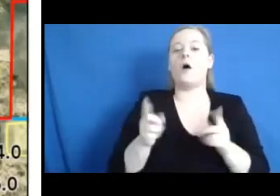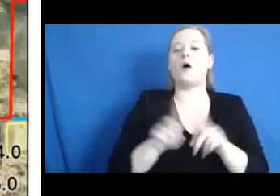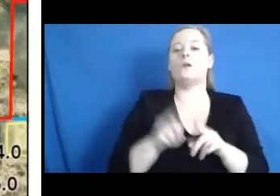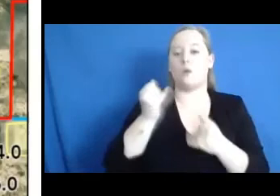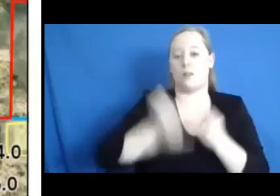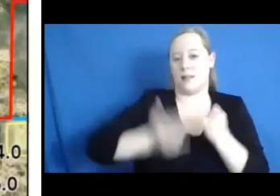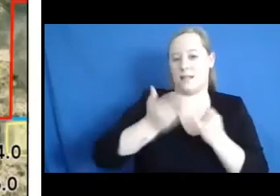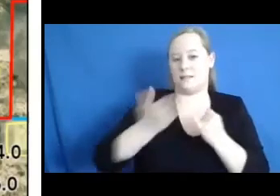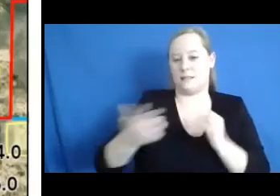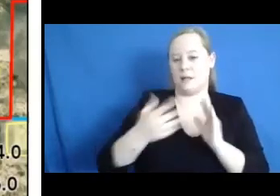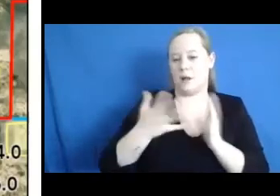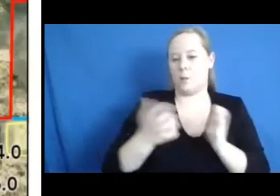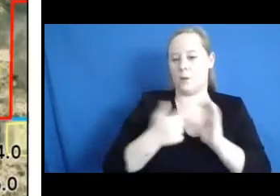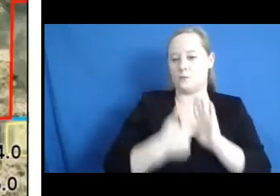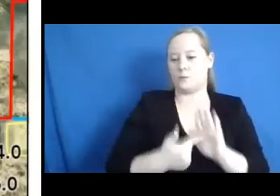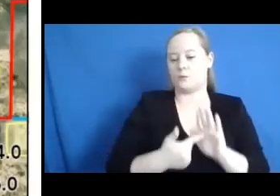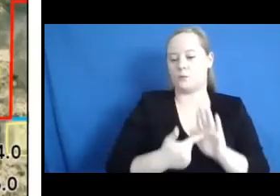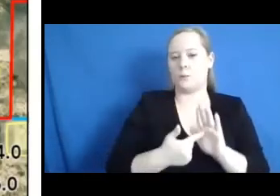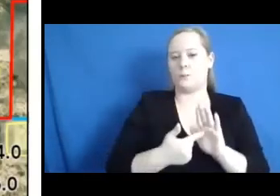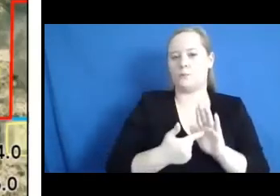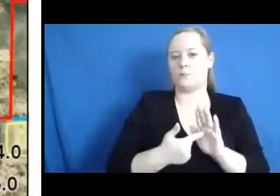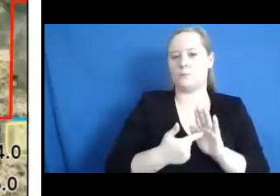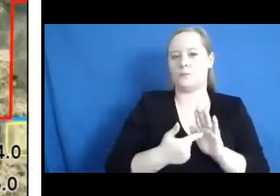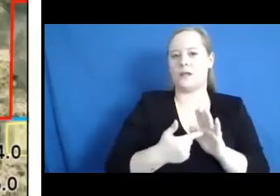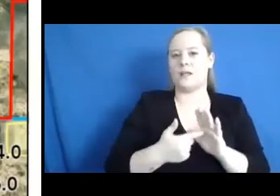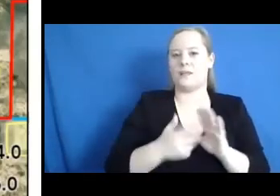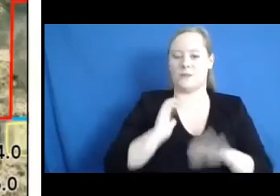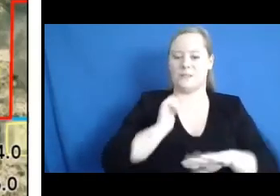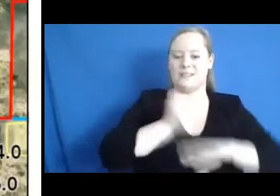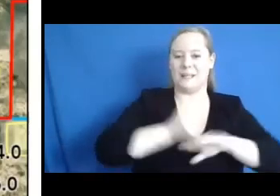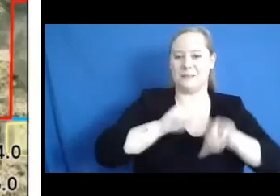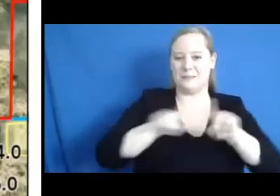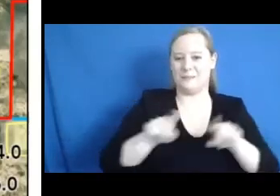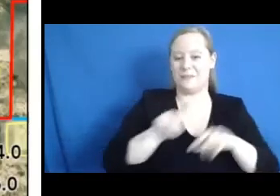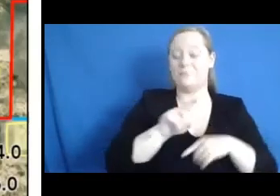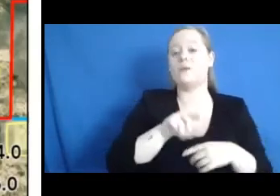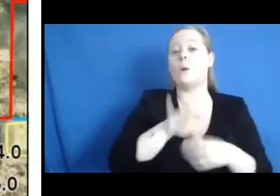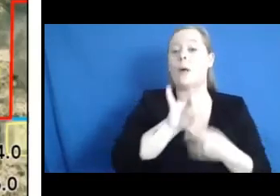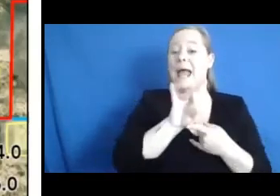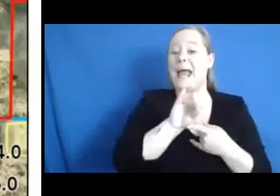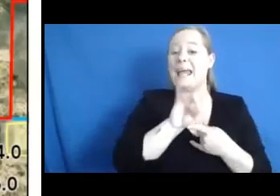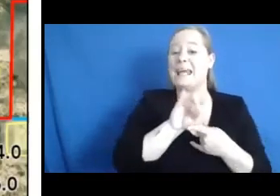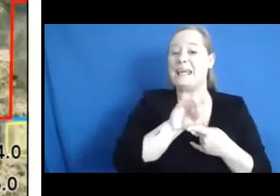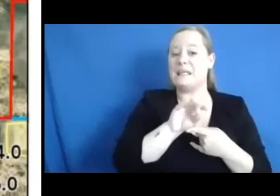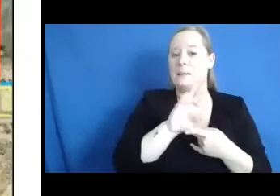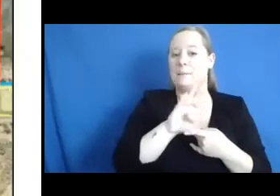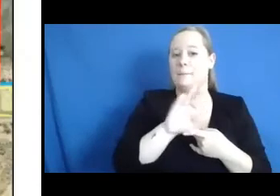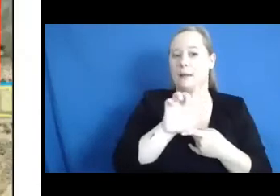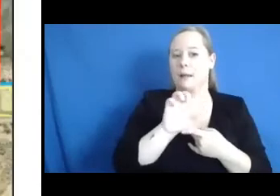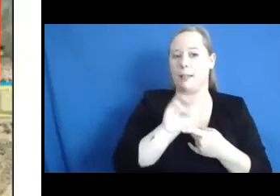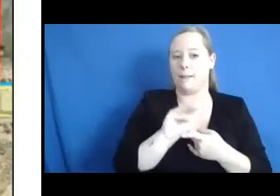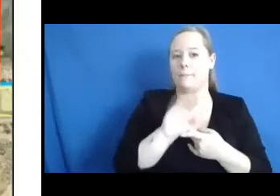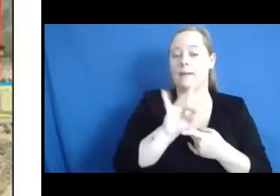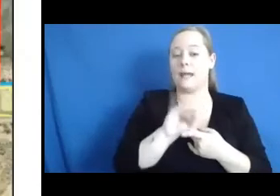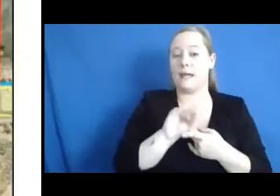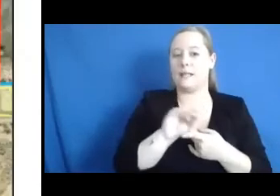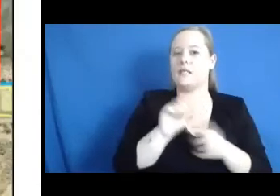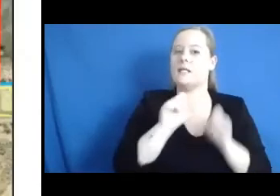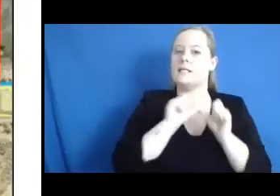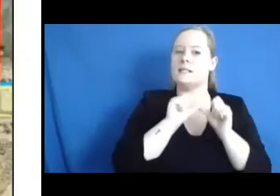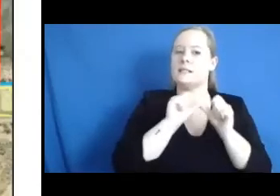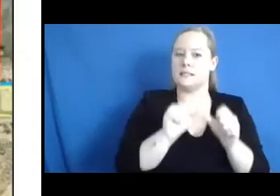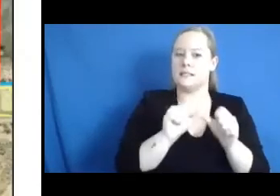that these wells were cased differently. So BLM 80 which again has sort of consistently lower